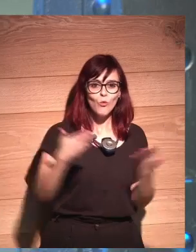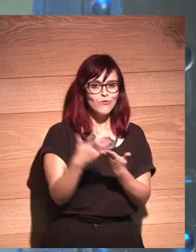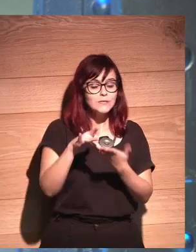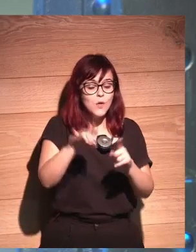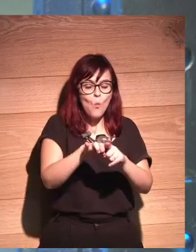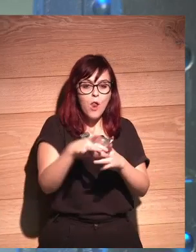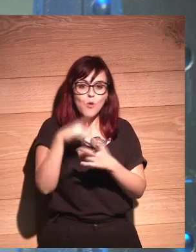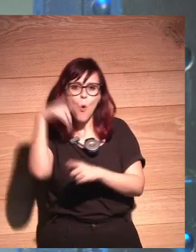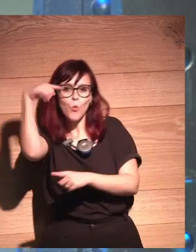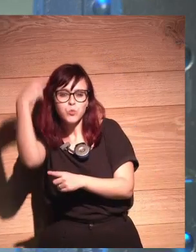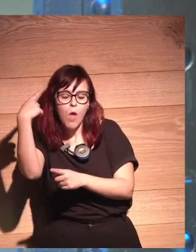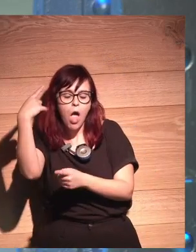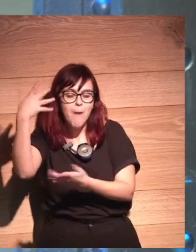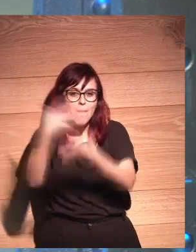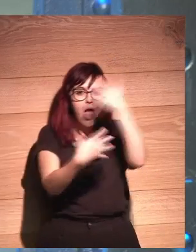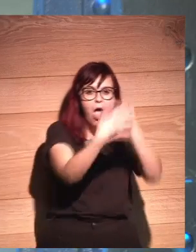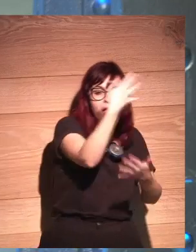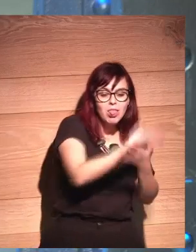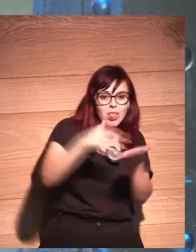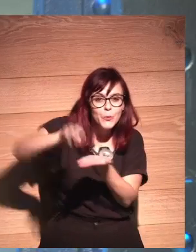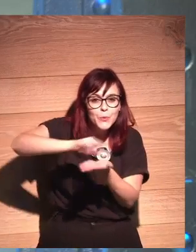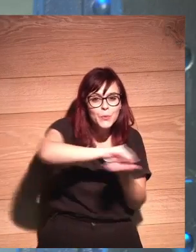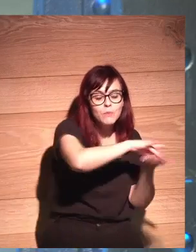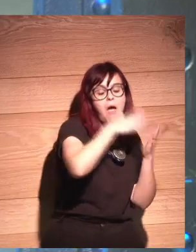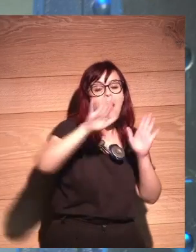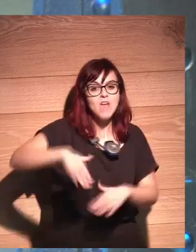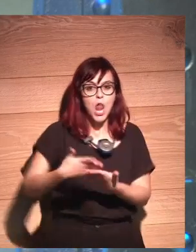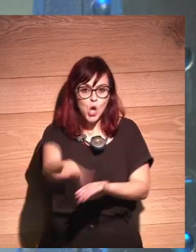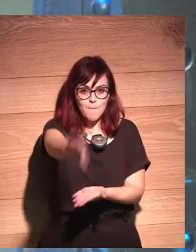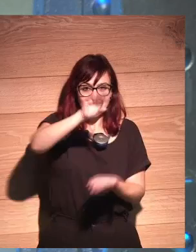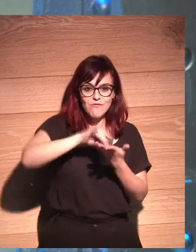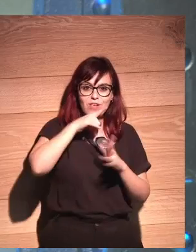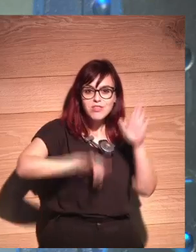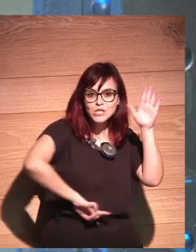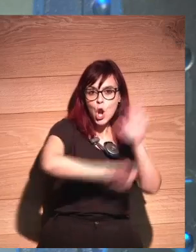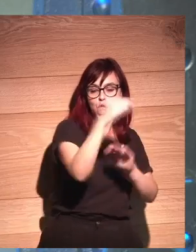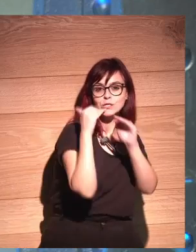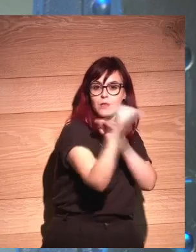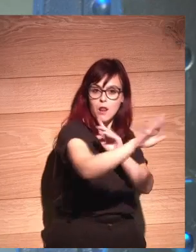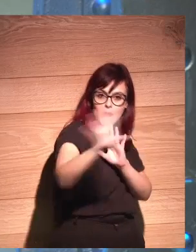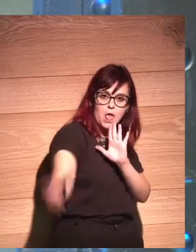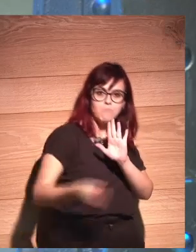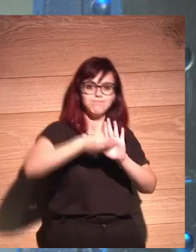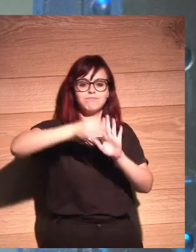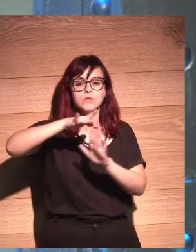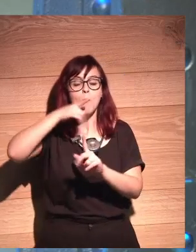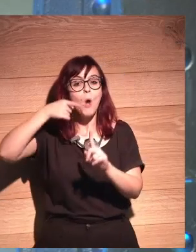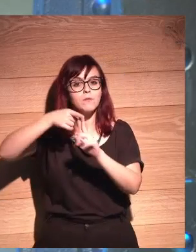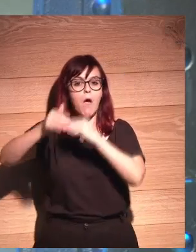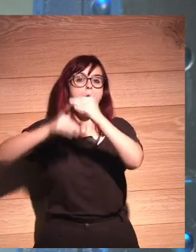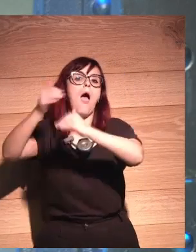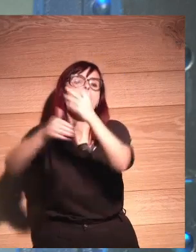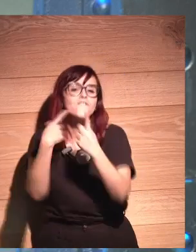of culture regarding transformation. We live in diversity, and comprehension is based